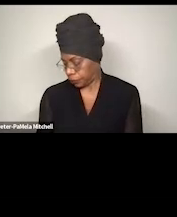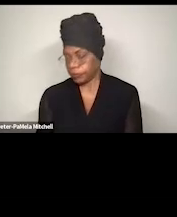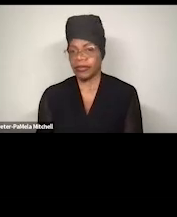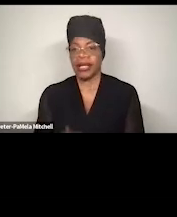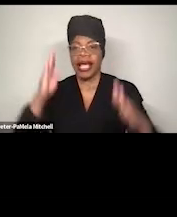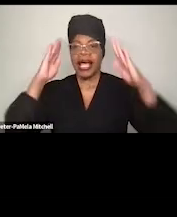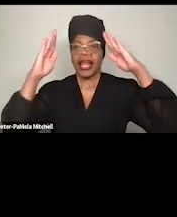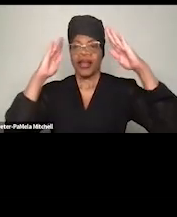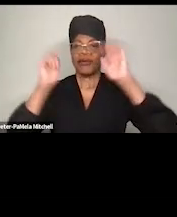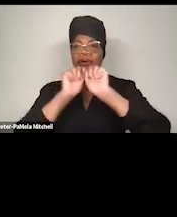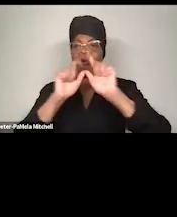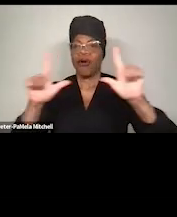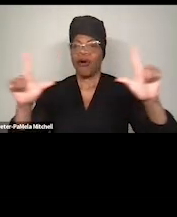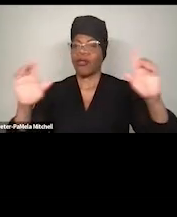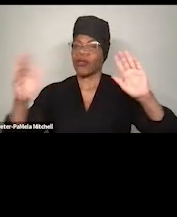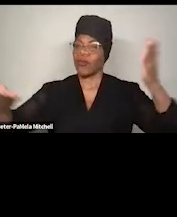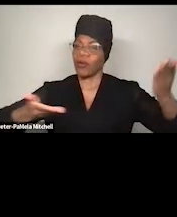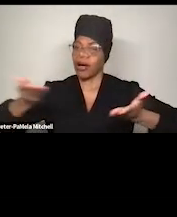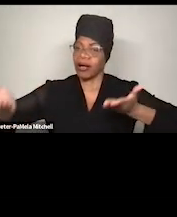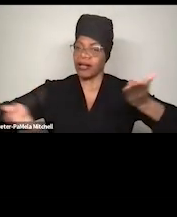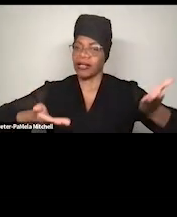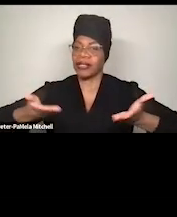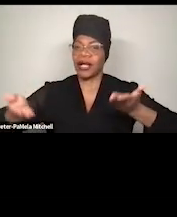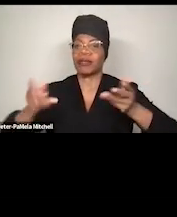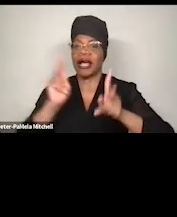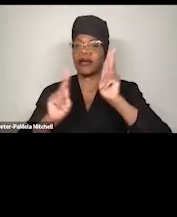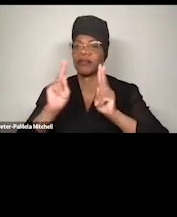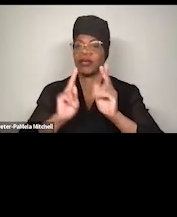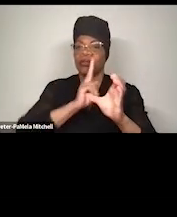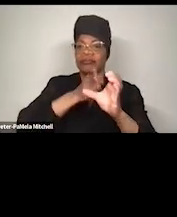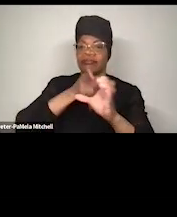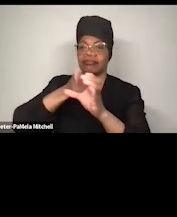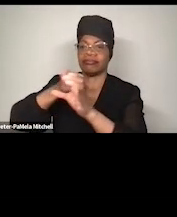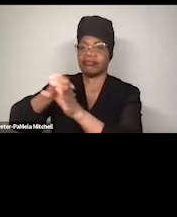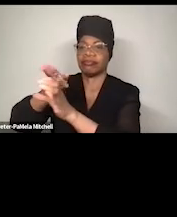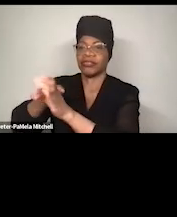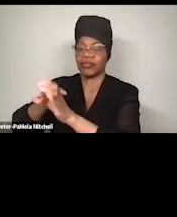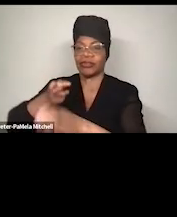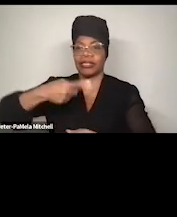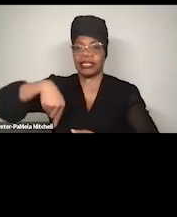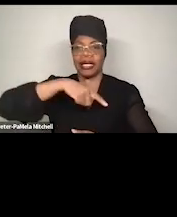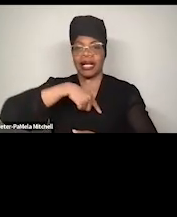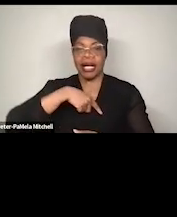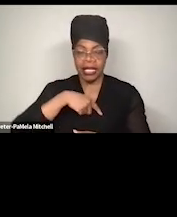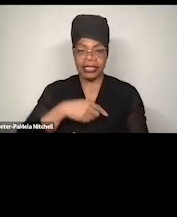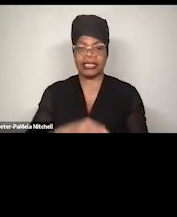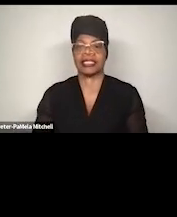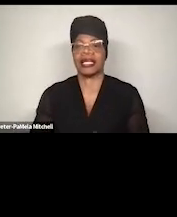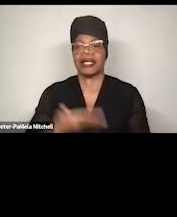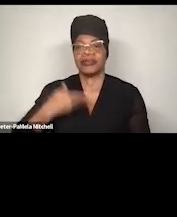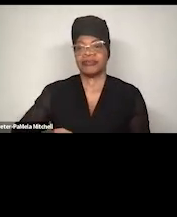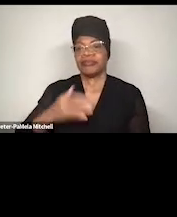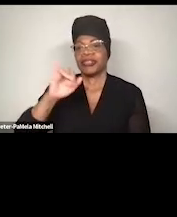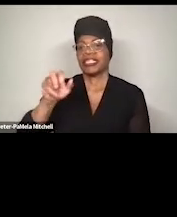Hi, everybody, and welcome. As people are coming in and joining us, my name is Jen Elder. I'm